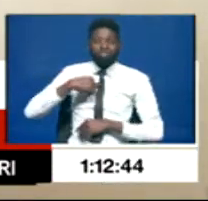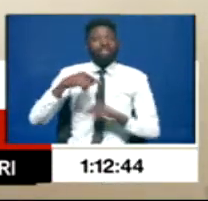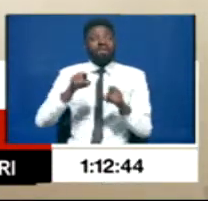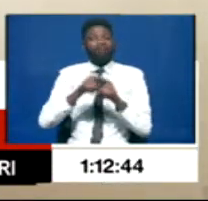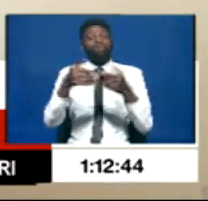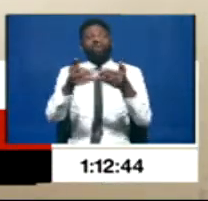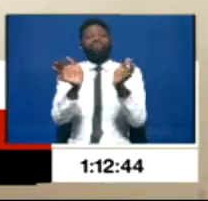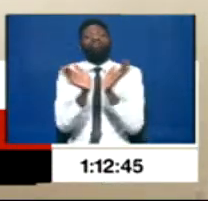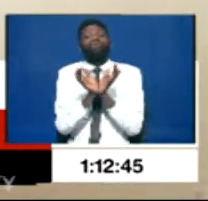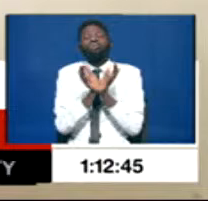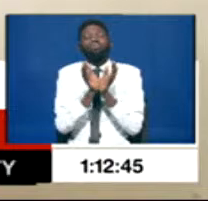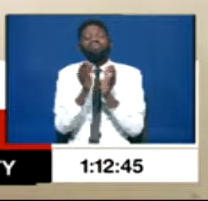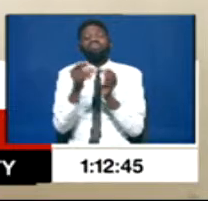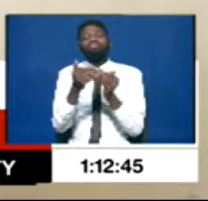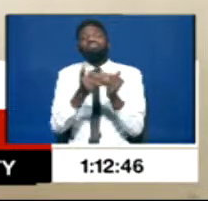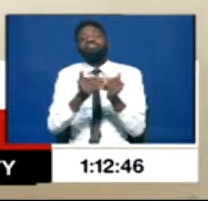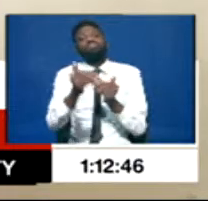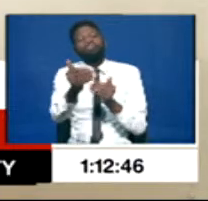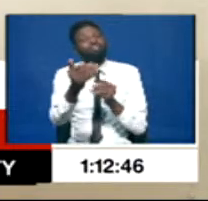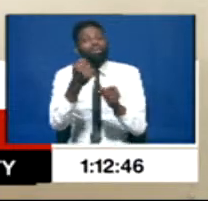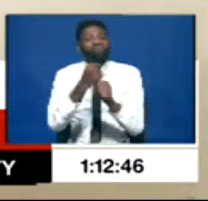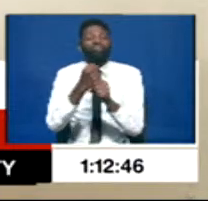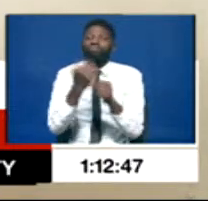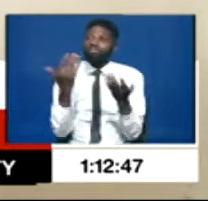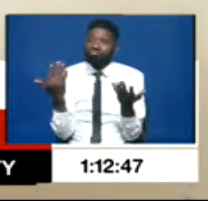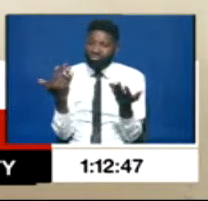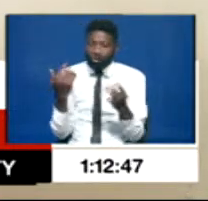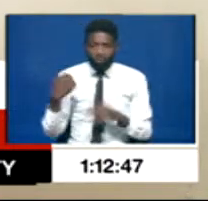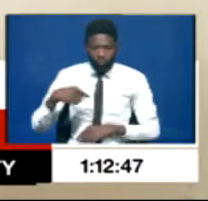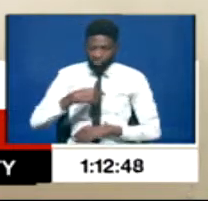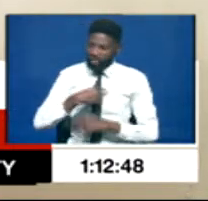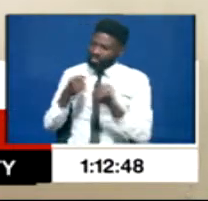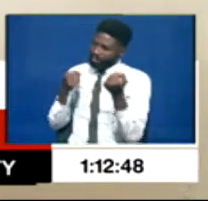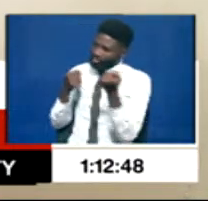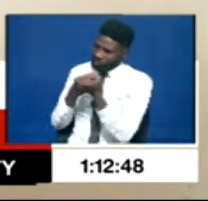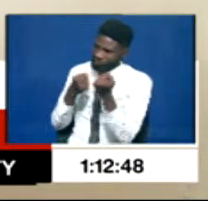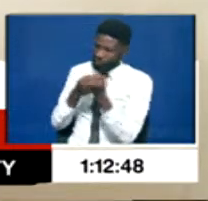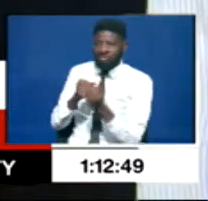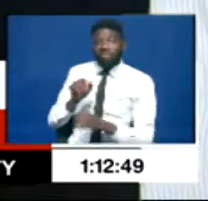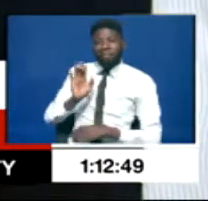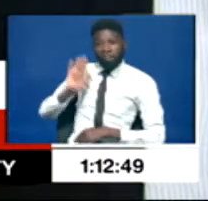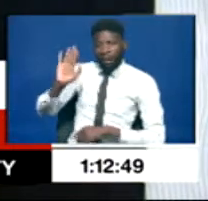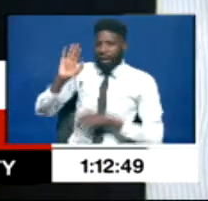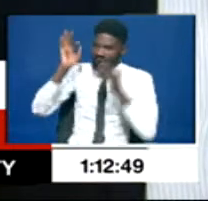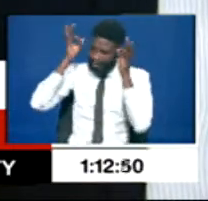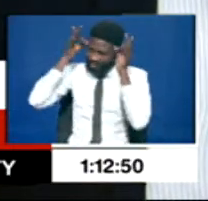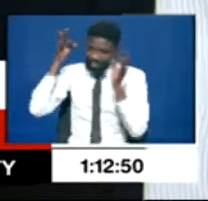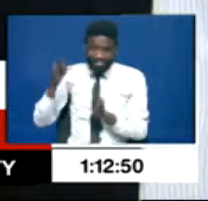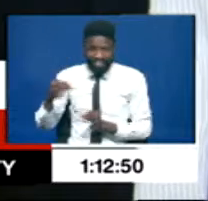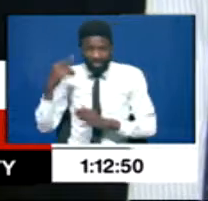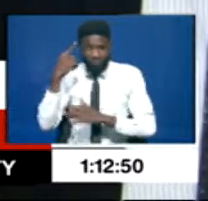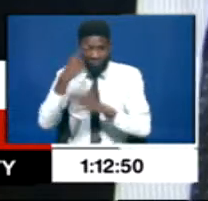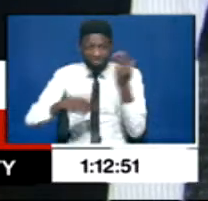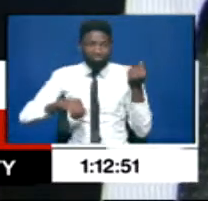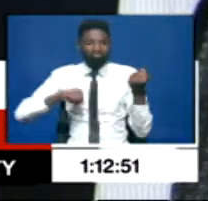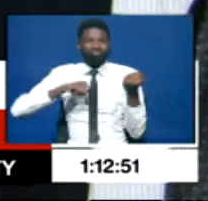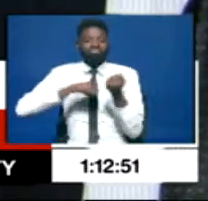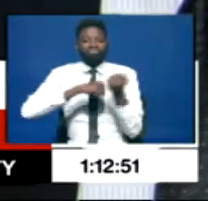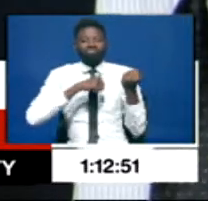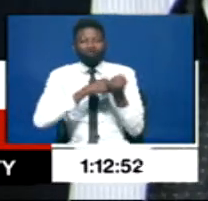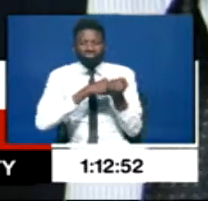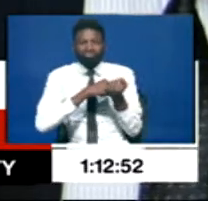to. And we are supporting that move of supporting the incoming